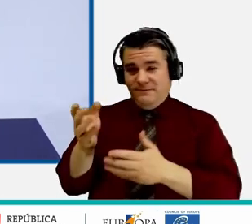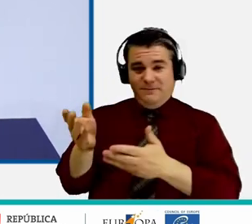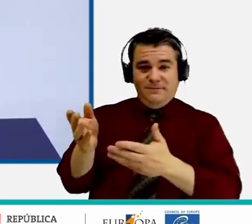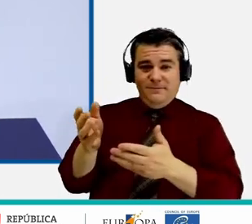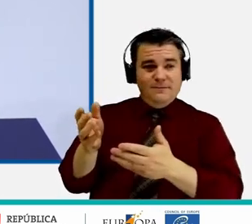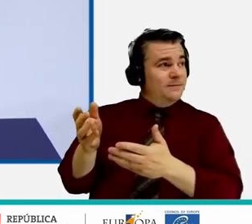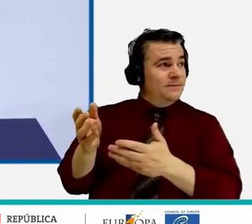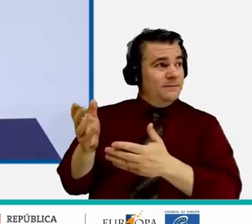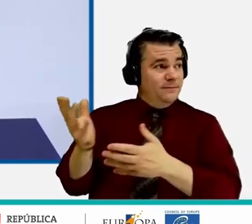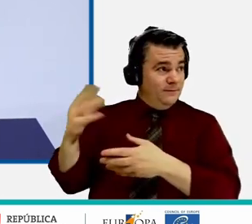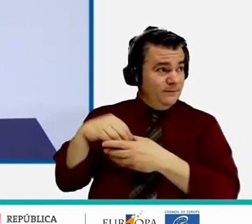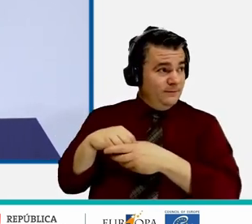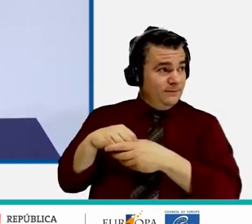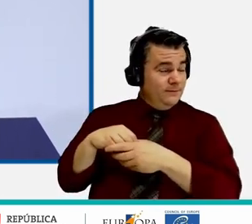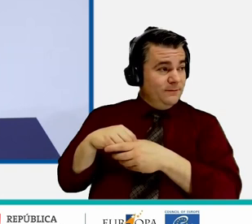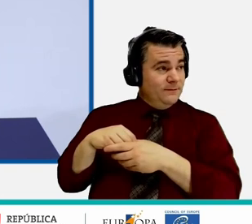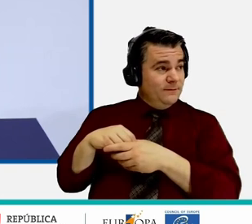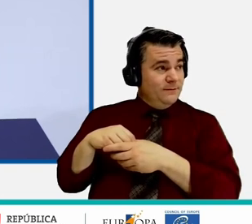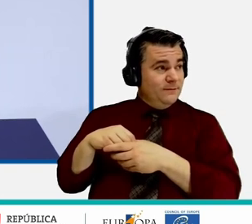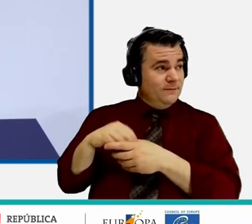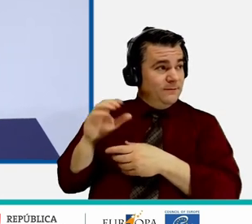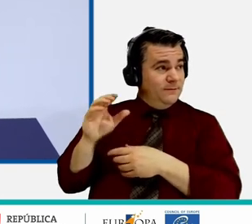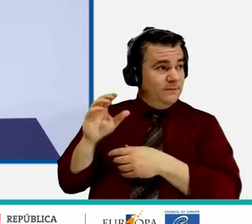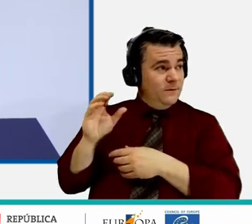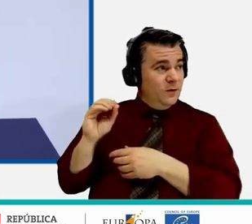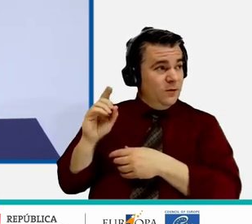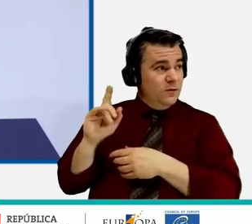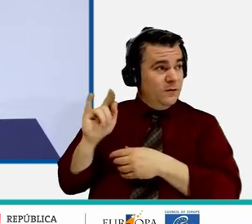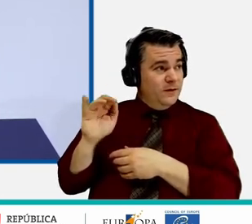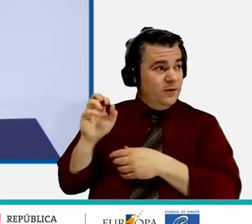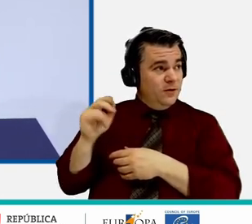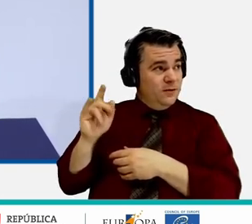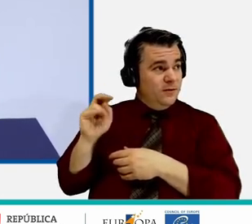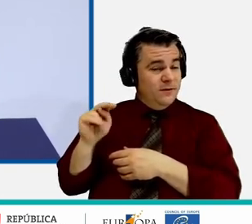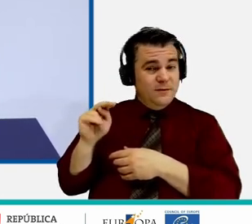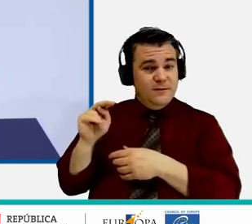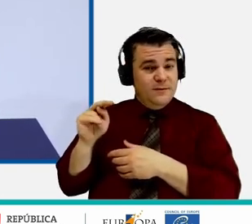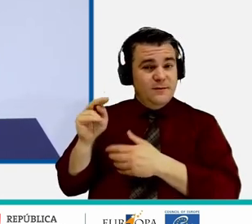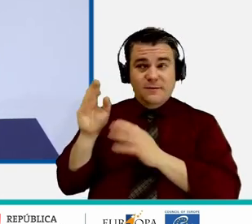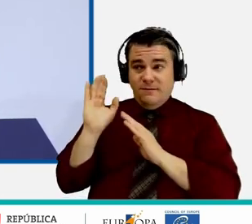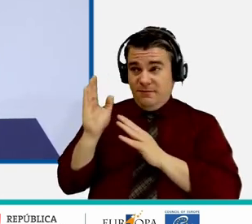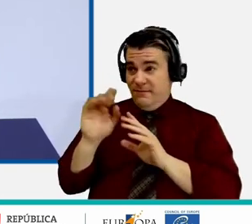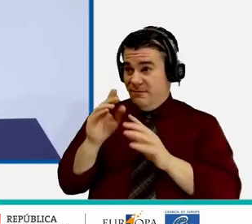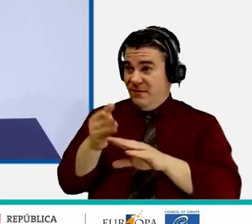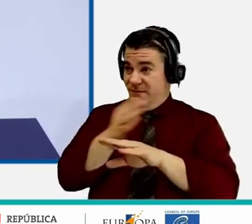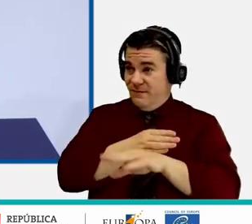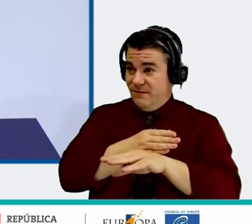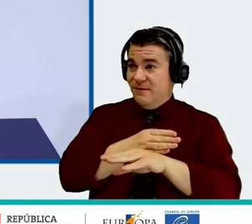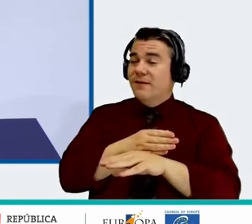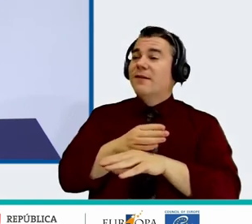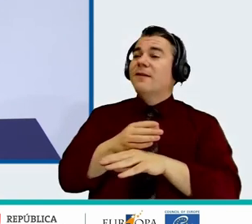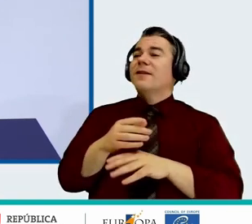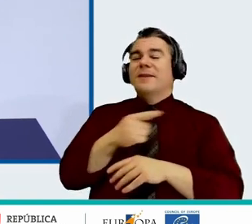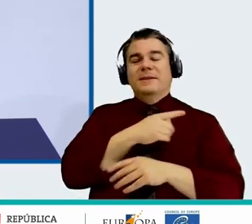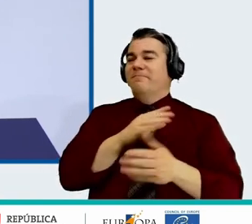participant from Kyrgyzstan has to leave her before. Mr. Kurbanzola, he